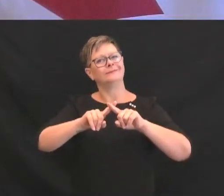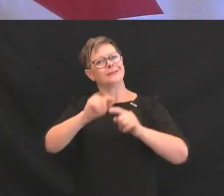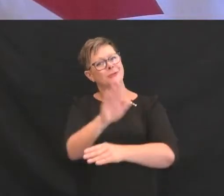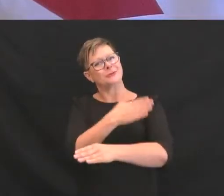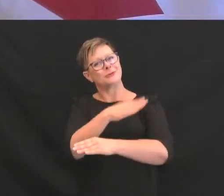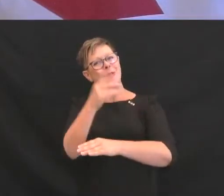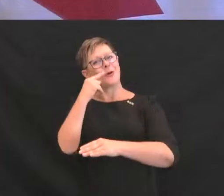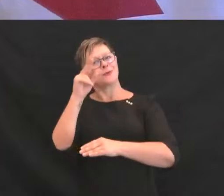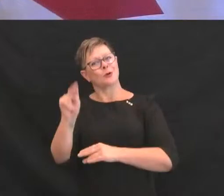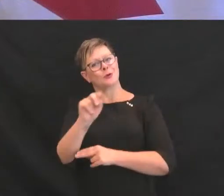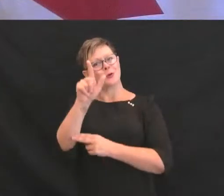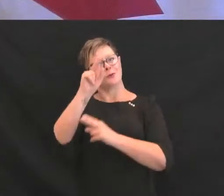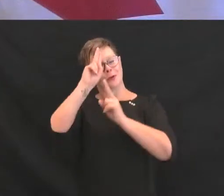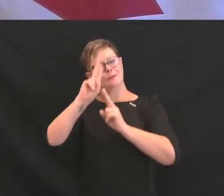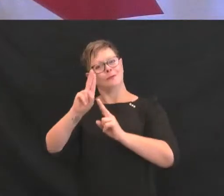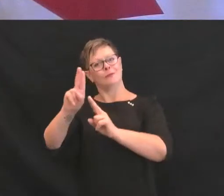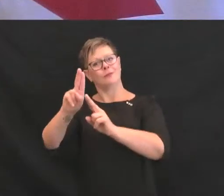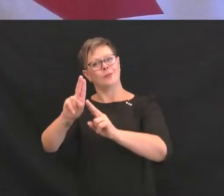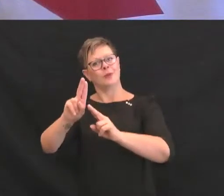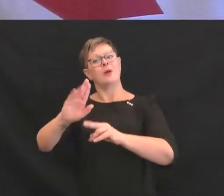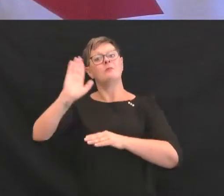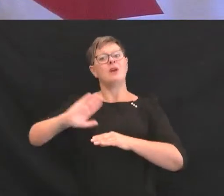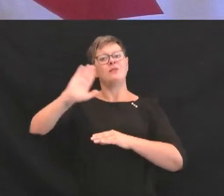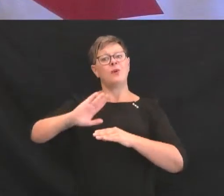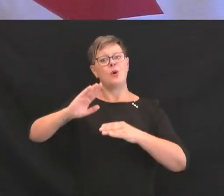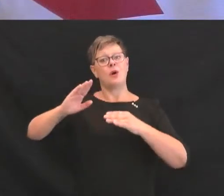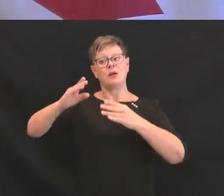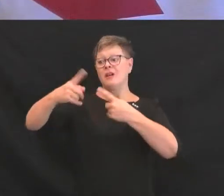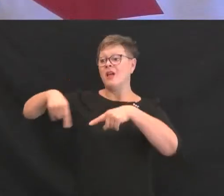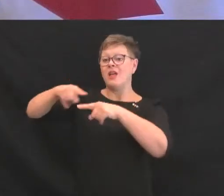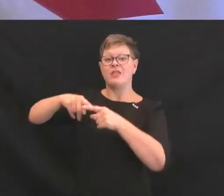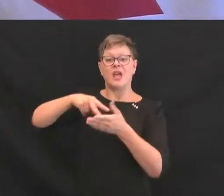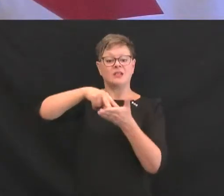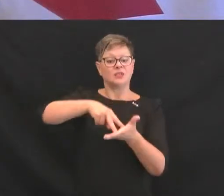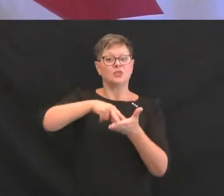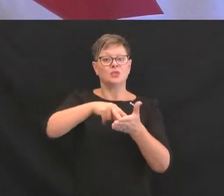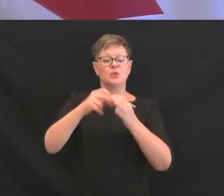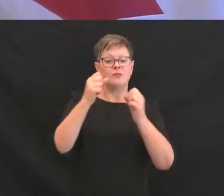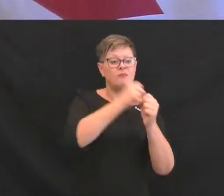Labrador, where once they stood, we now stand.